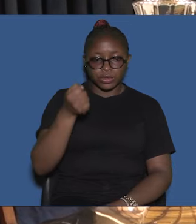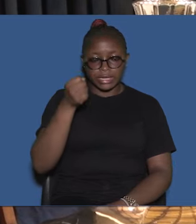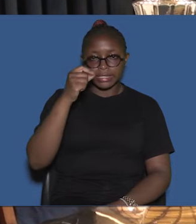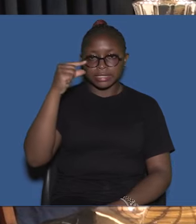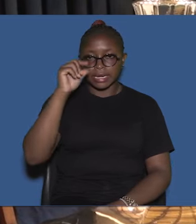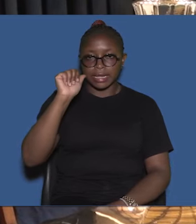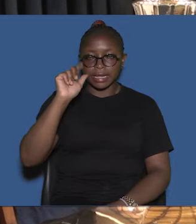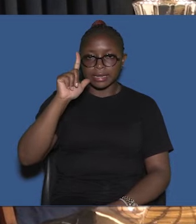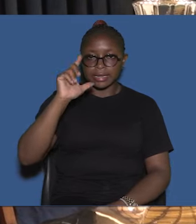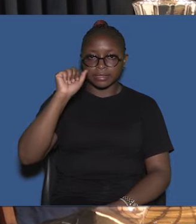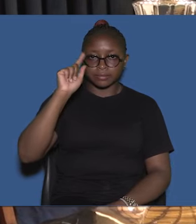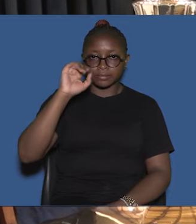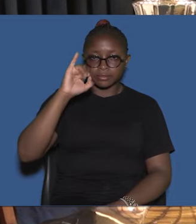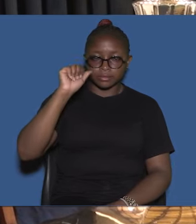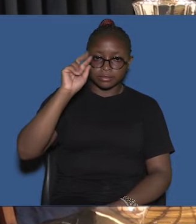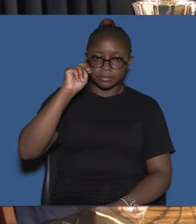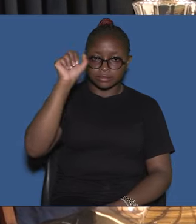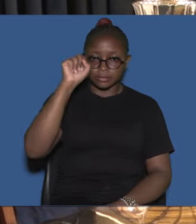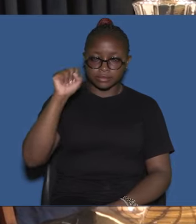has bewitched you?